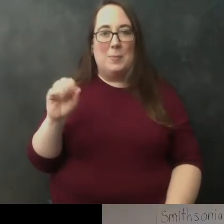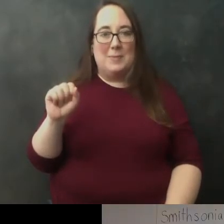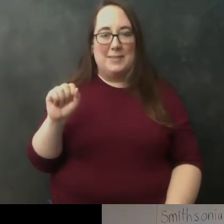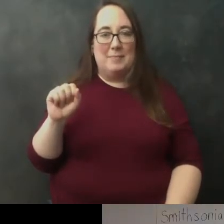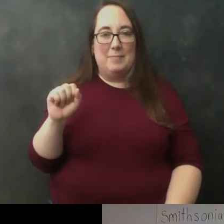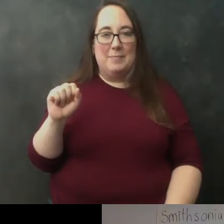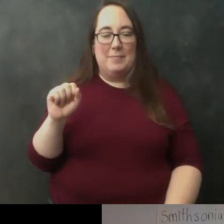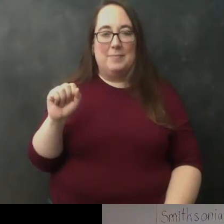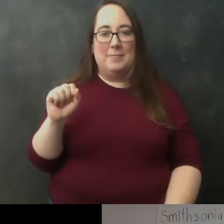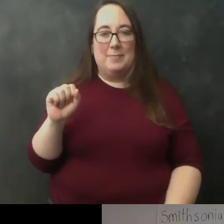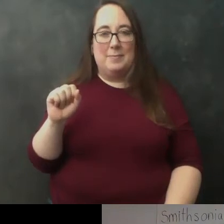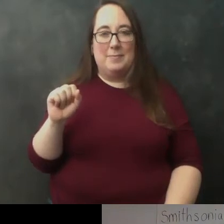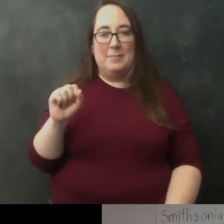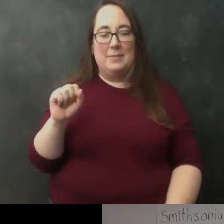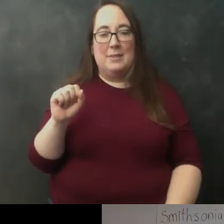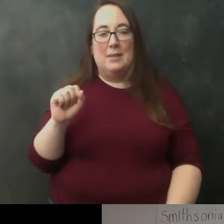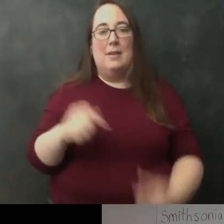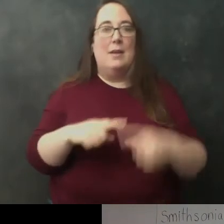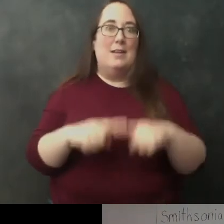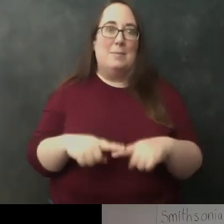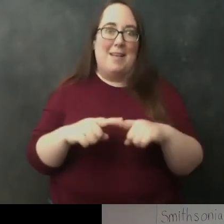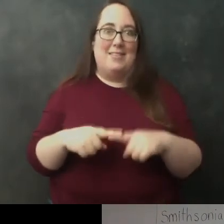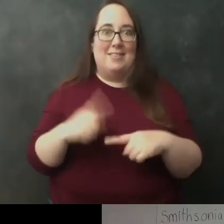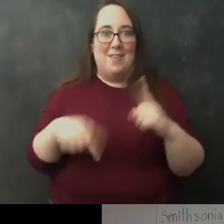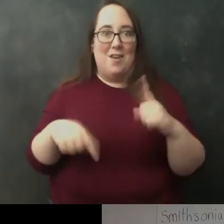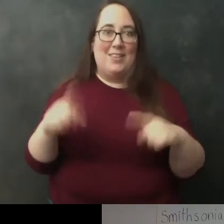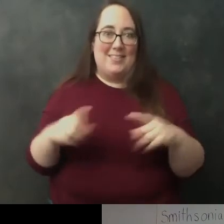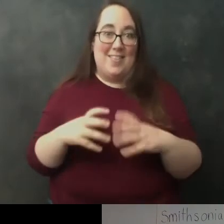So it actually varies a lot.